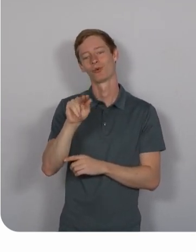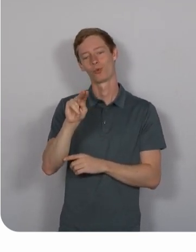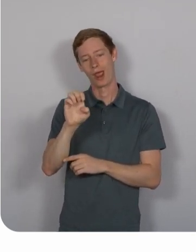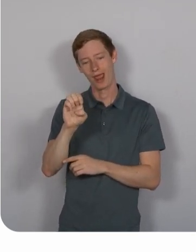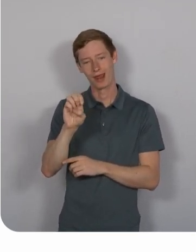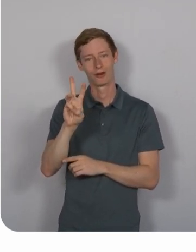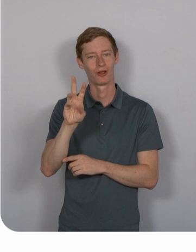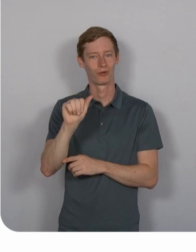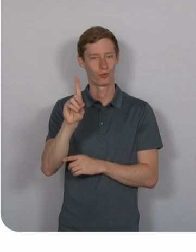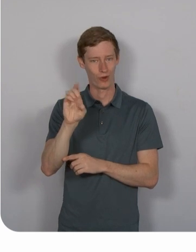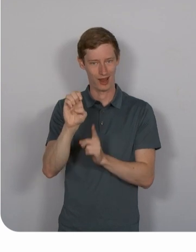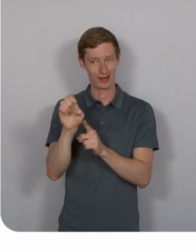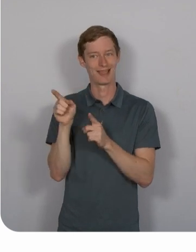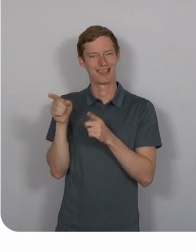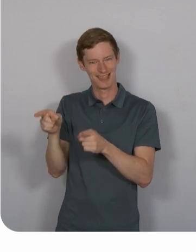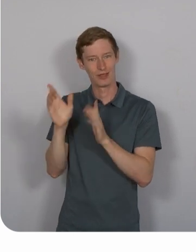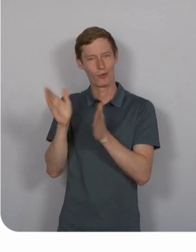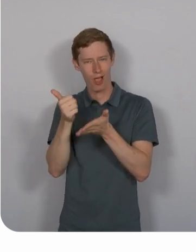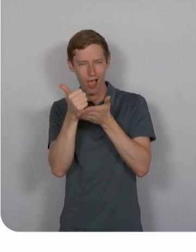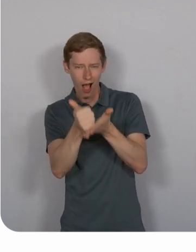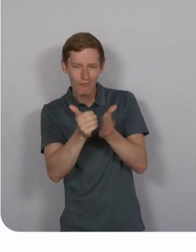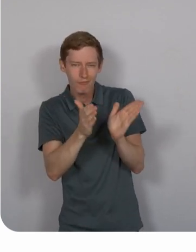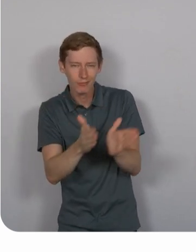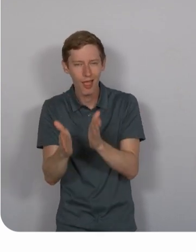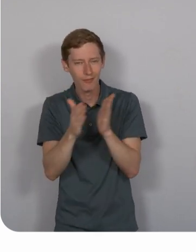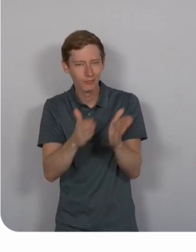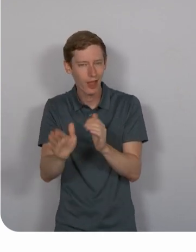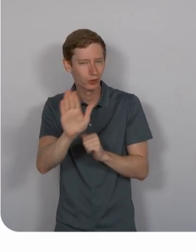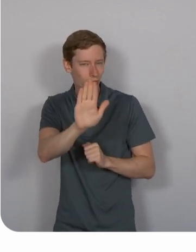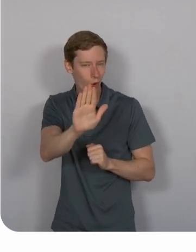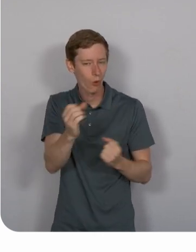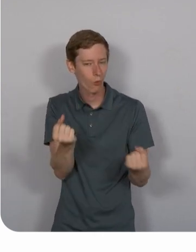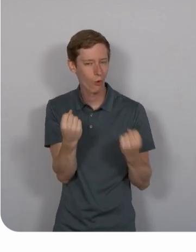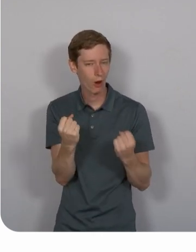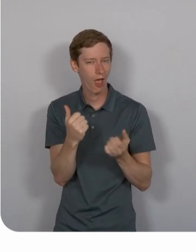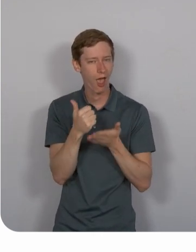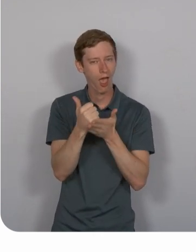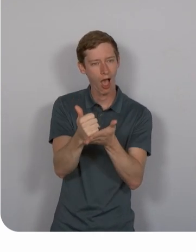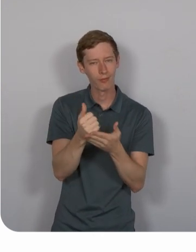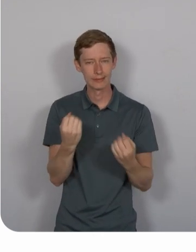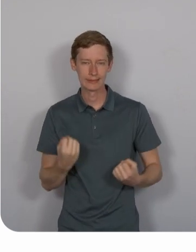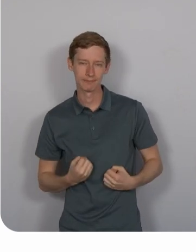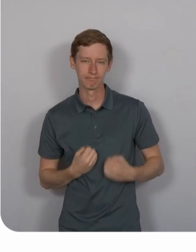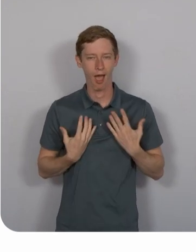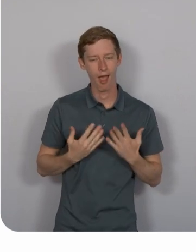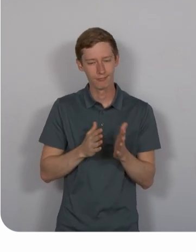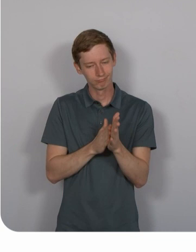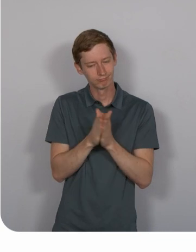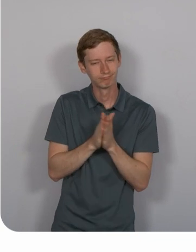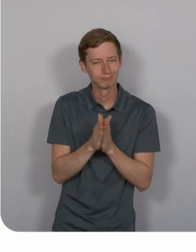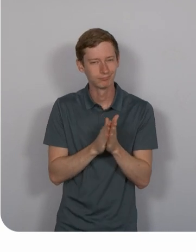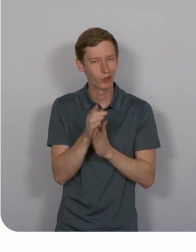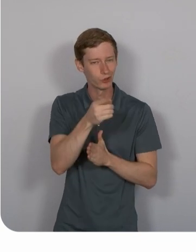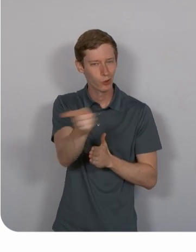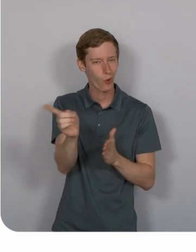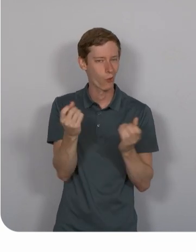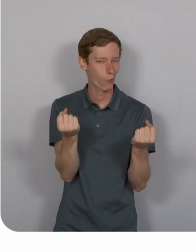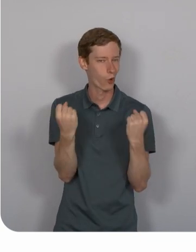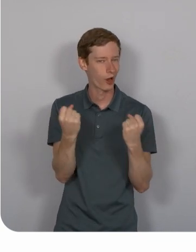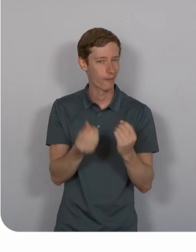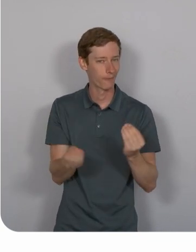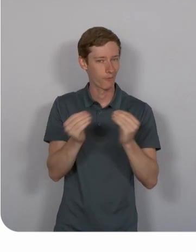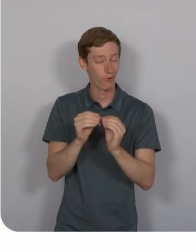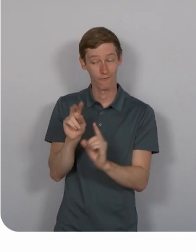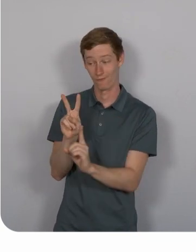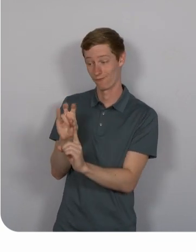a workout plan for you and get you motivated. And you know, the good thing about Victor is he is